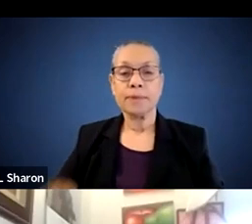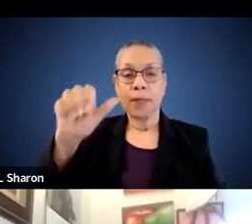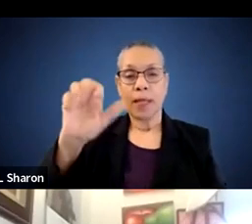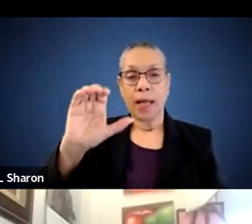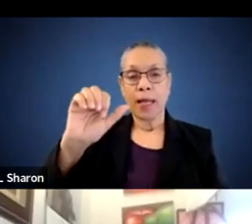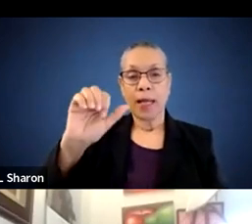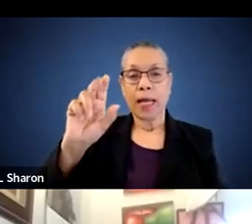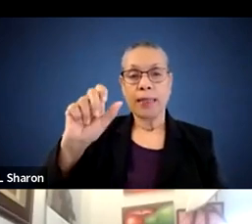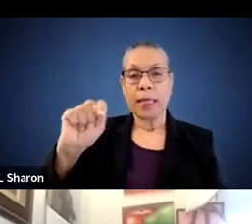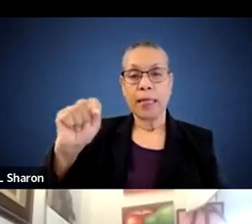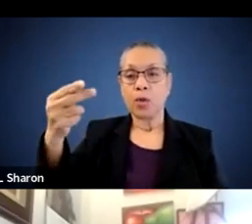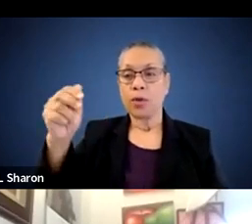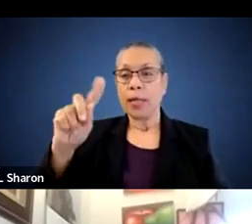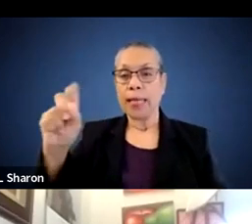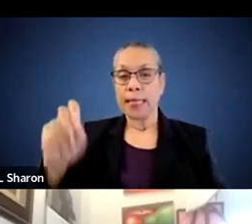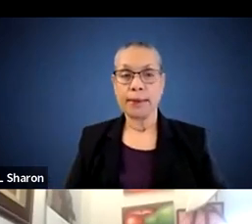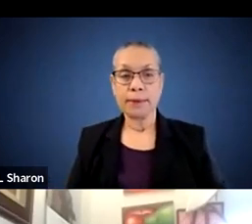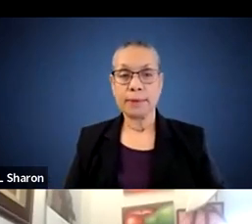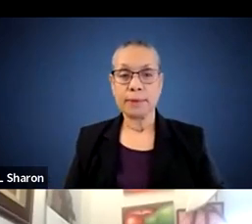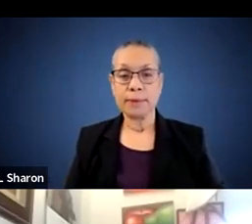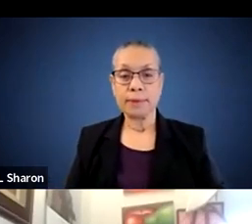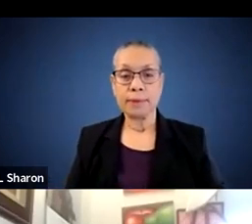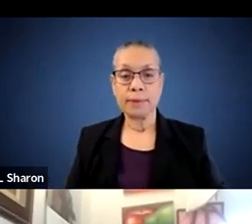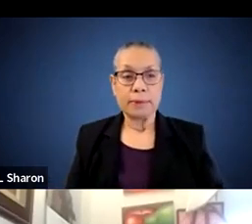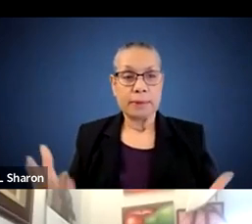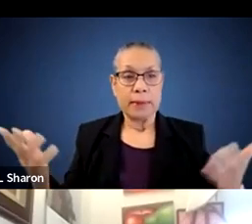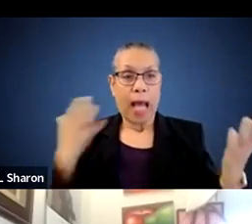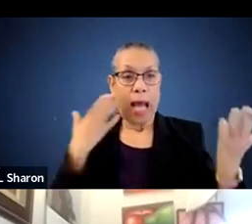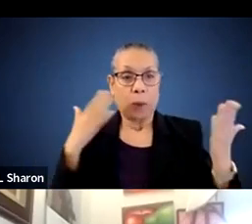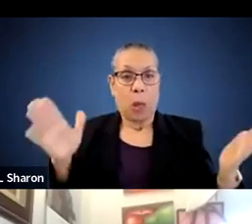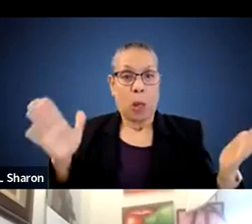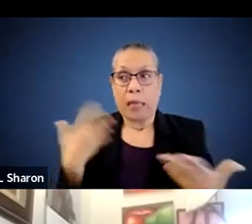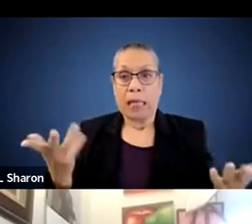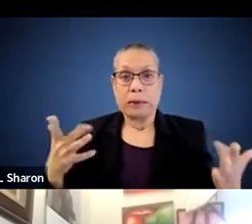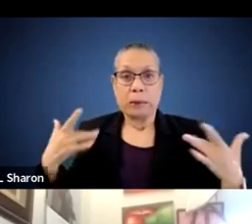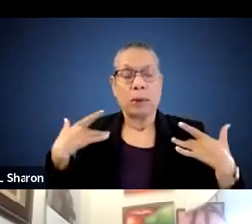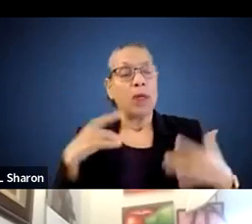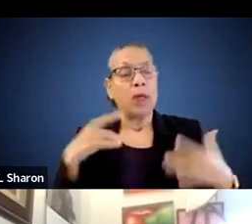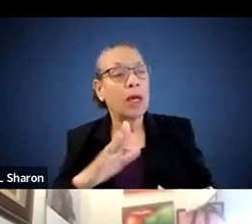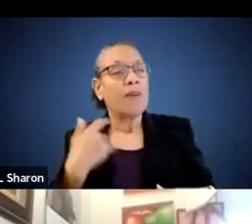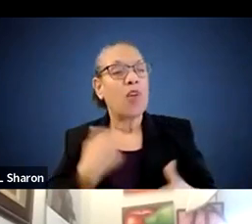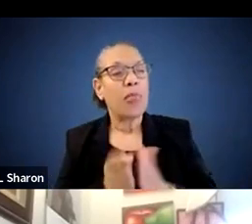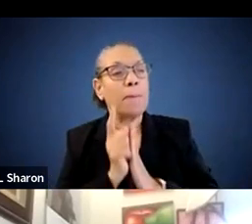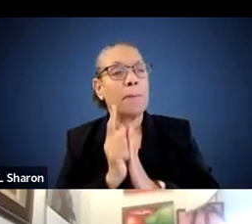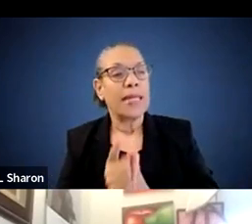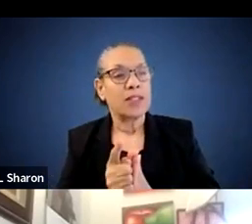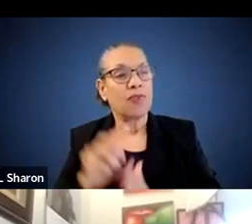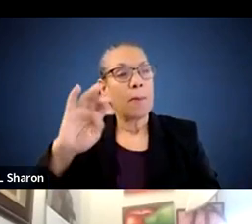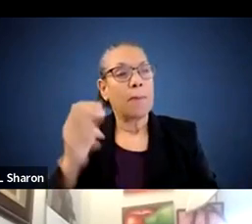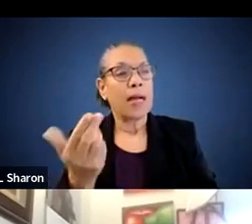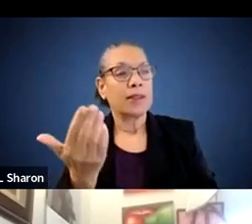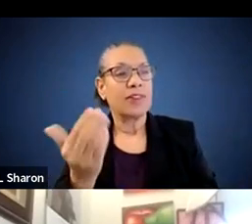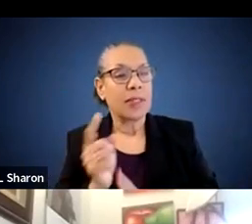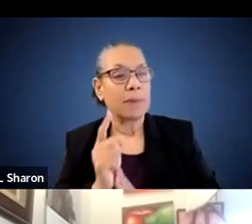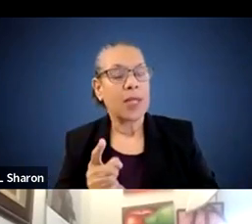Cadet Hernandez I don't know what I'm voting on so I guess sure it's it's the minutes to the March 15th